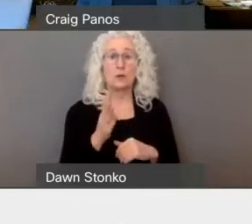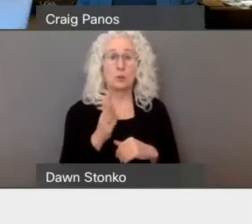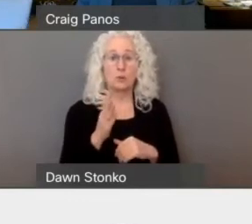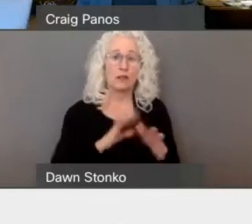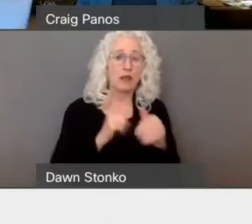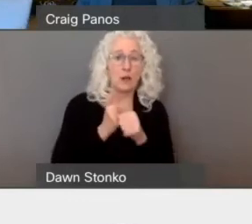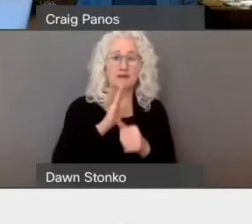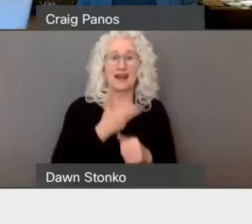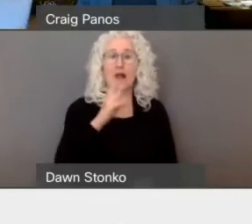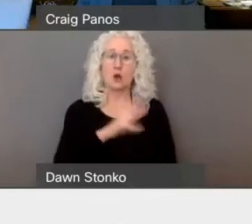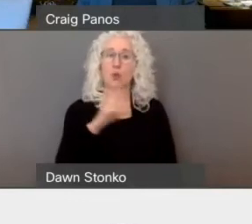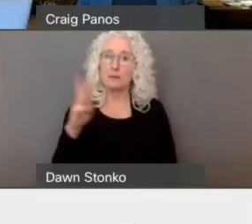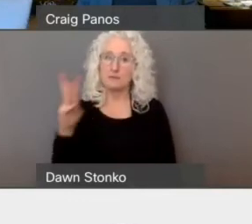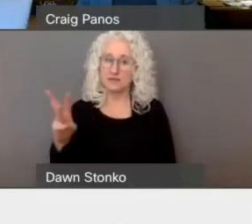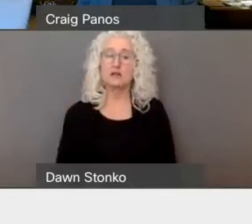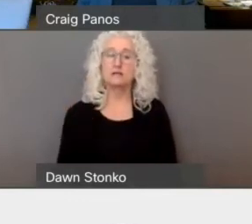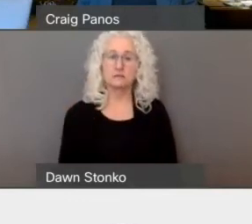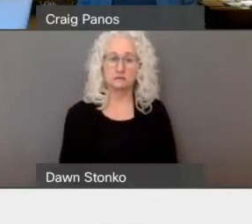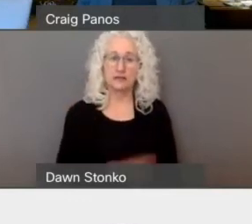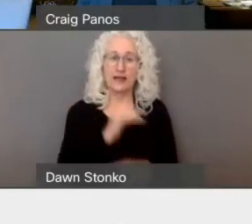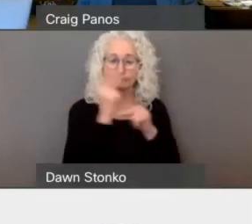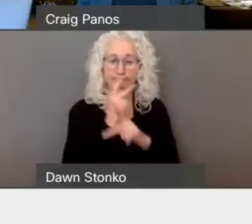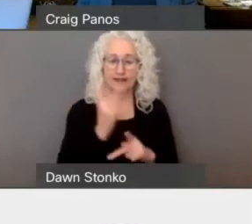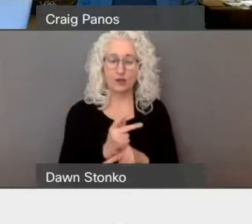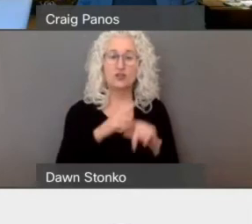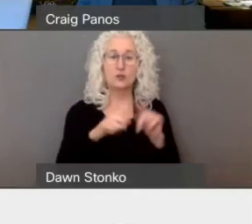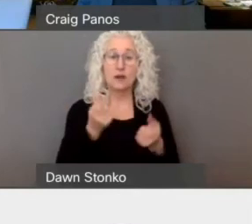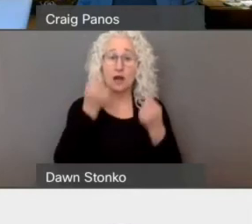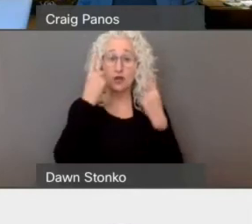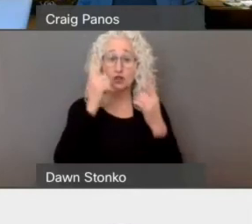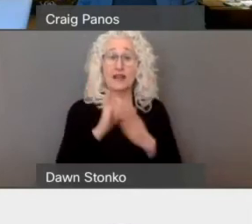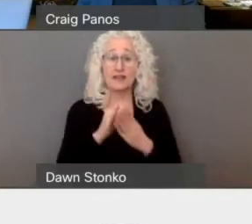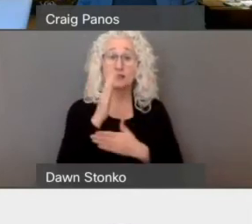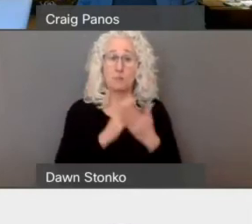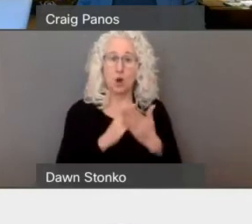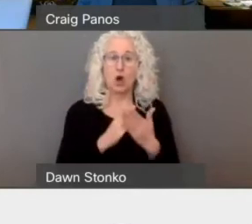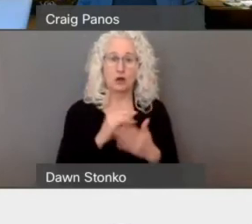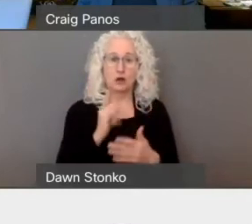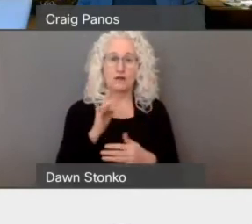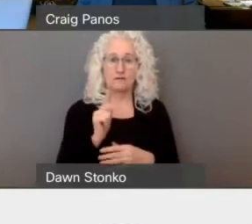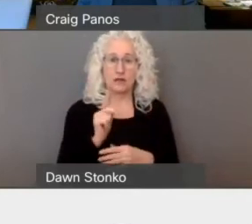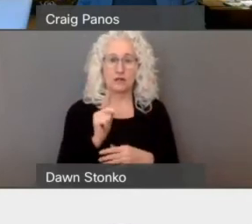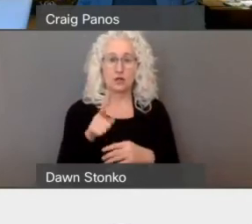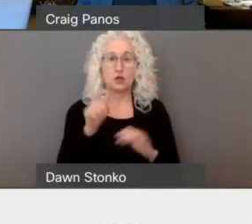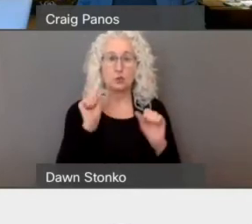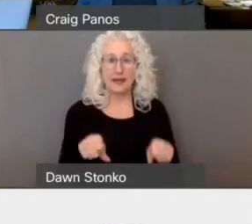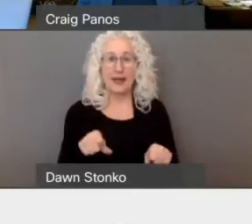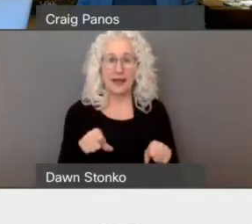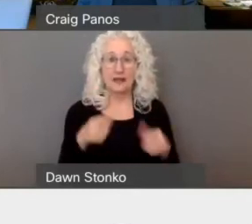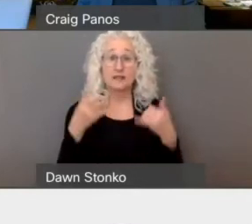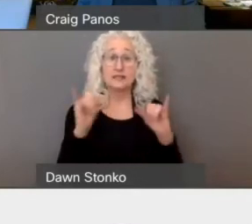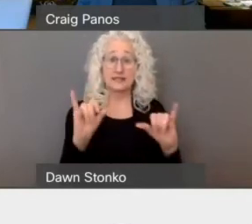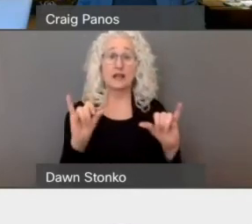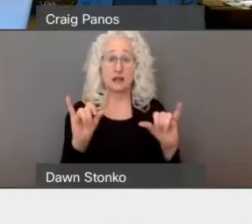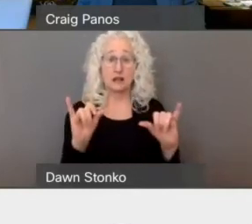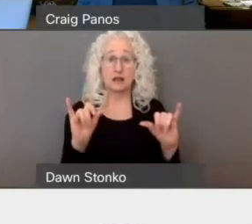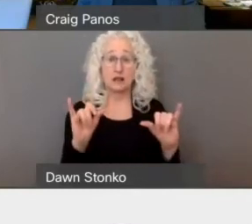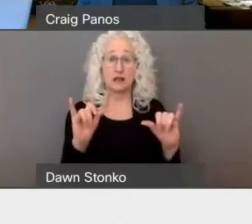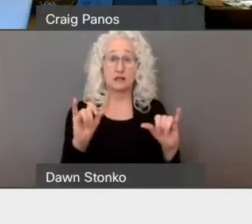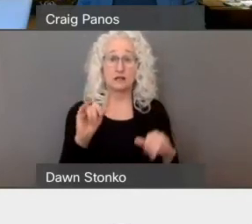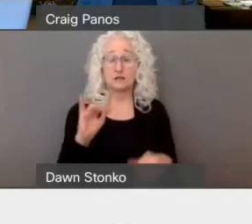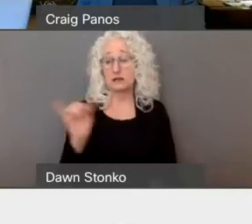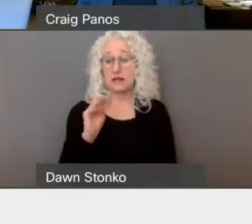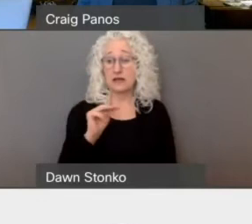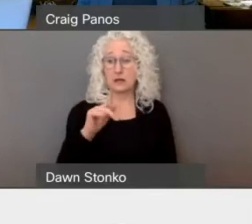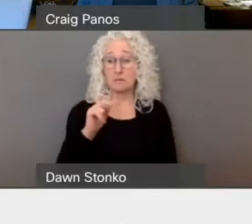update our website and the calculation, but understand that that's part of it. You can still, like Mike said, do a